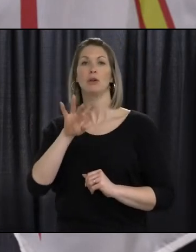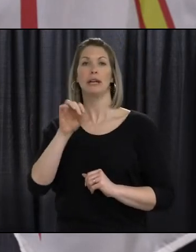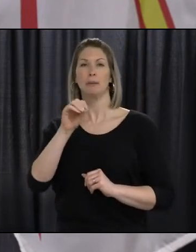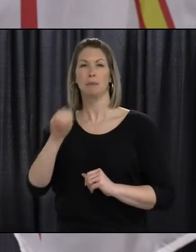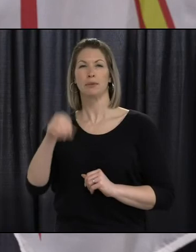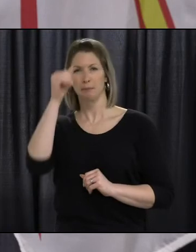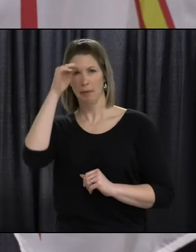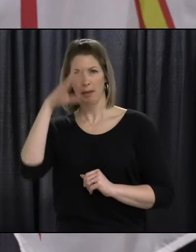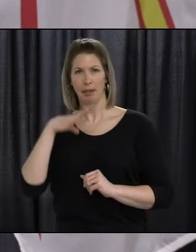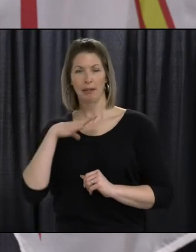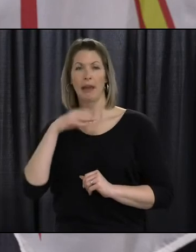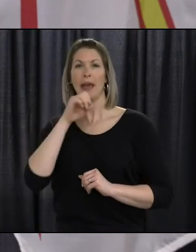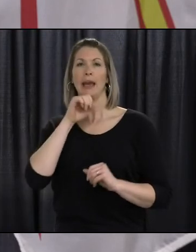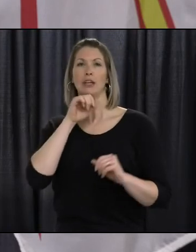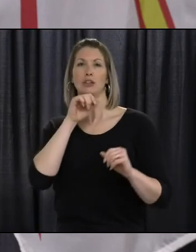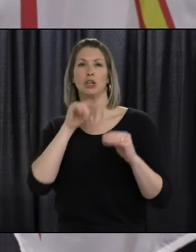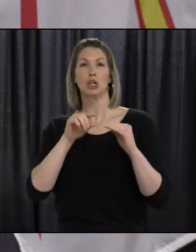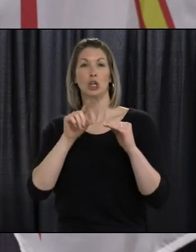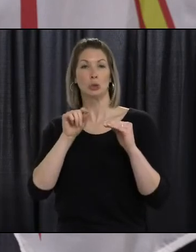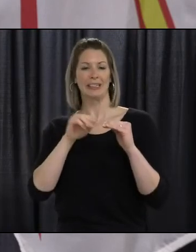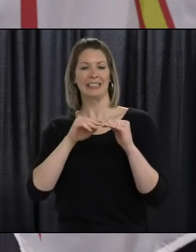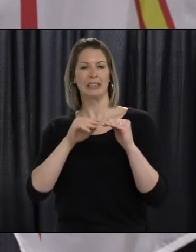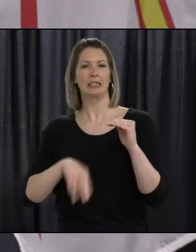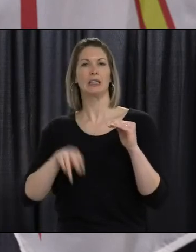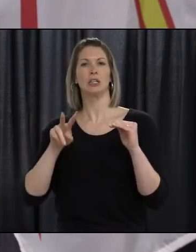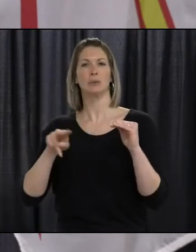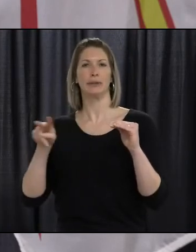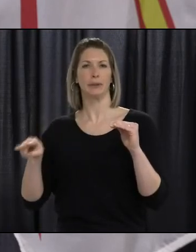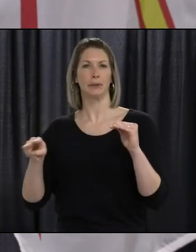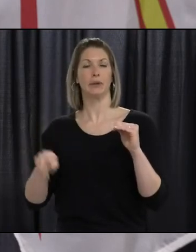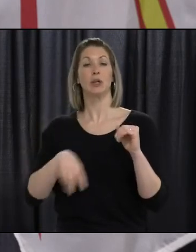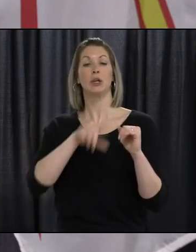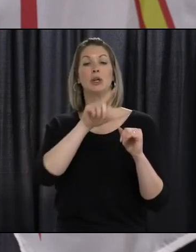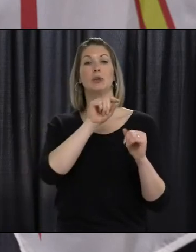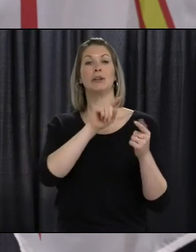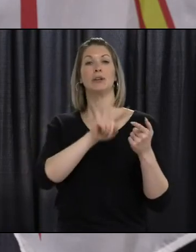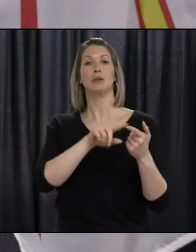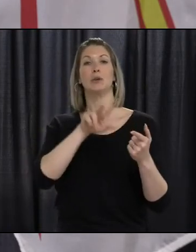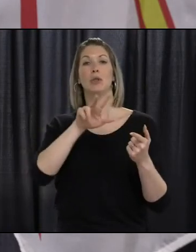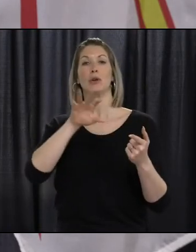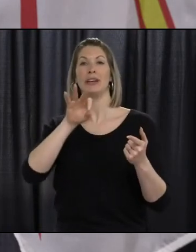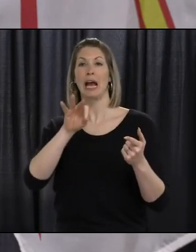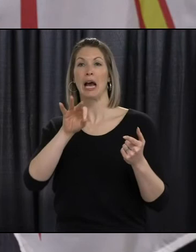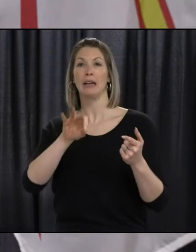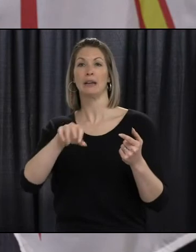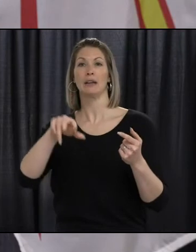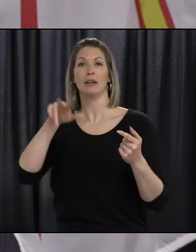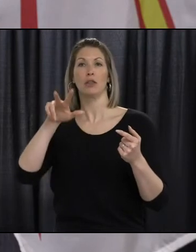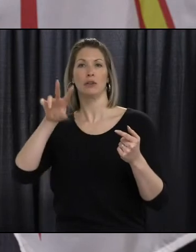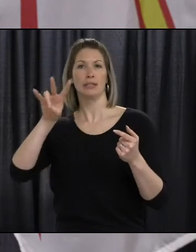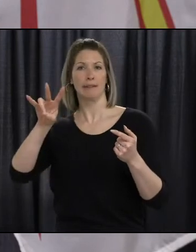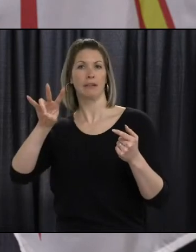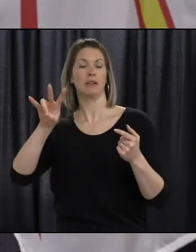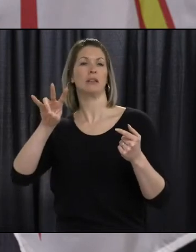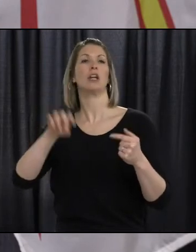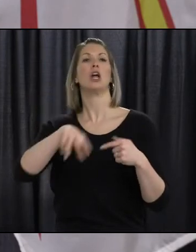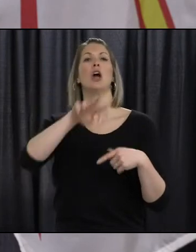male. And by age, we have 22 people under the age of 20, 37 people between 20 and